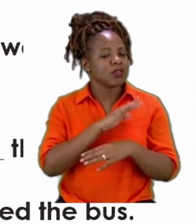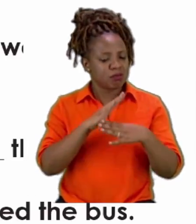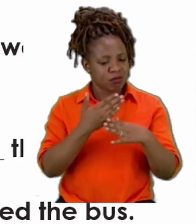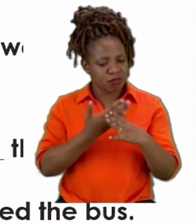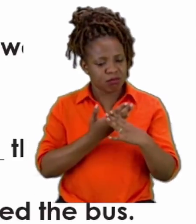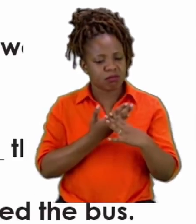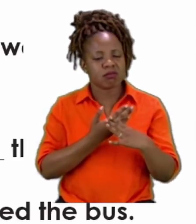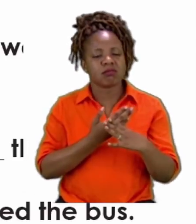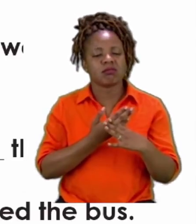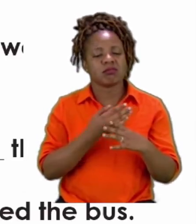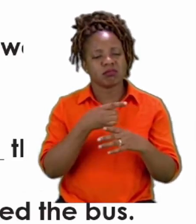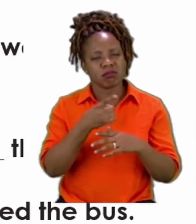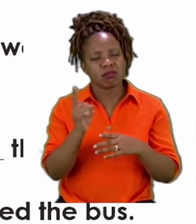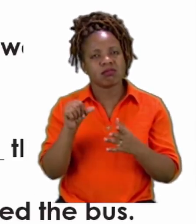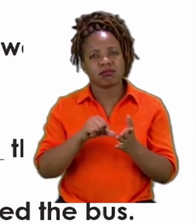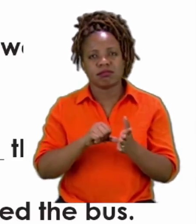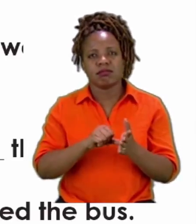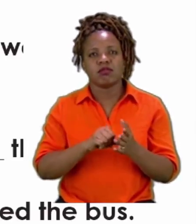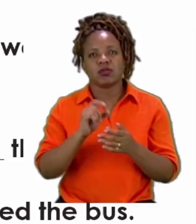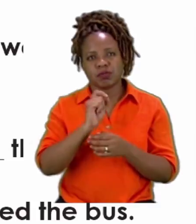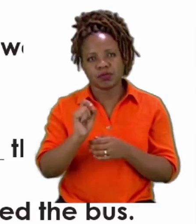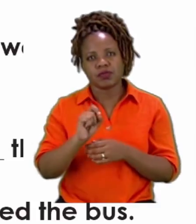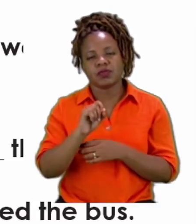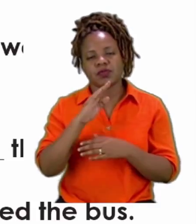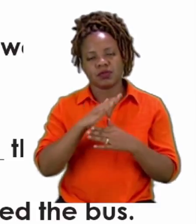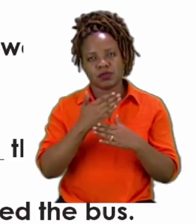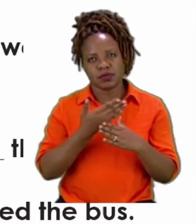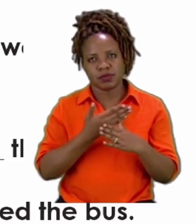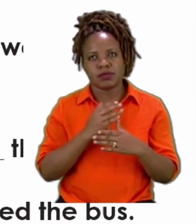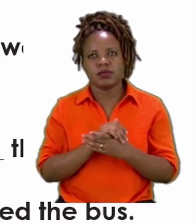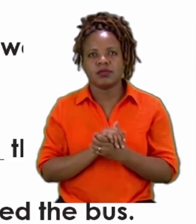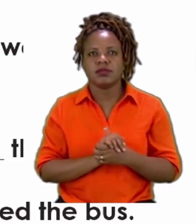word because on the dash. Let's go to